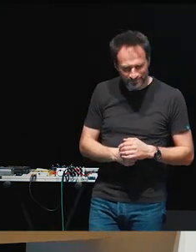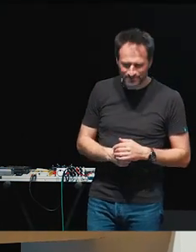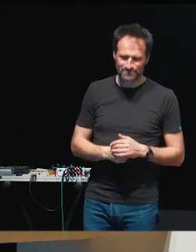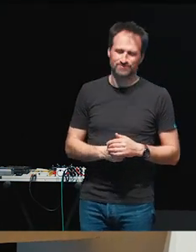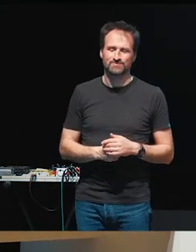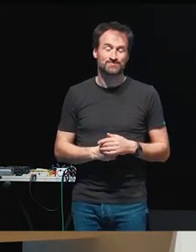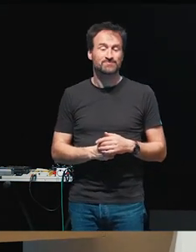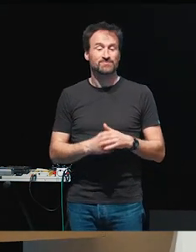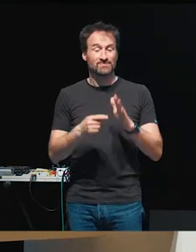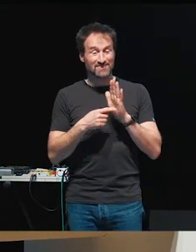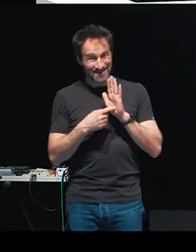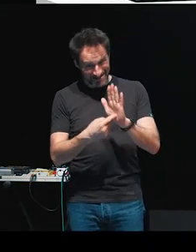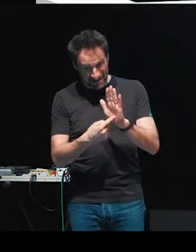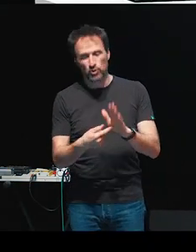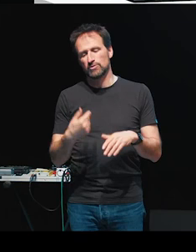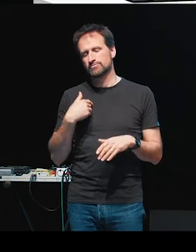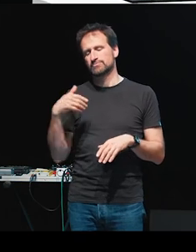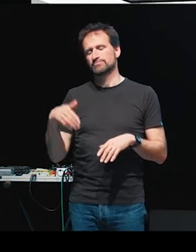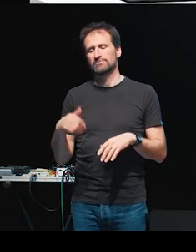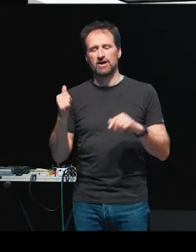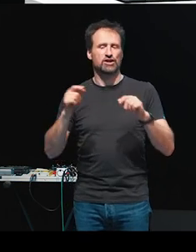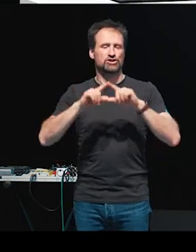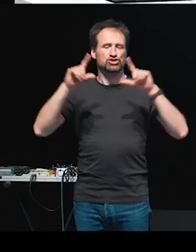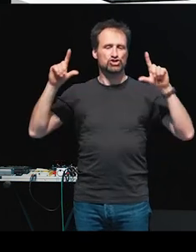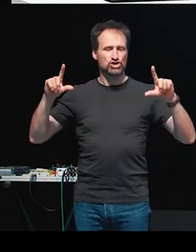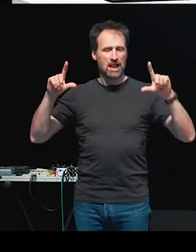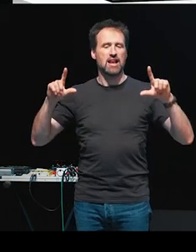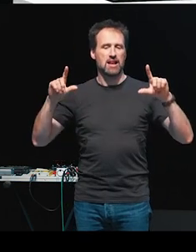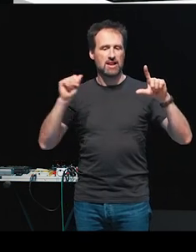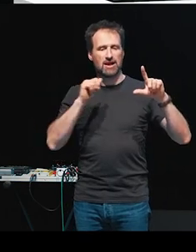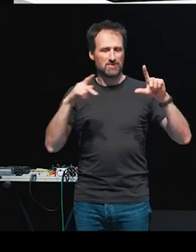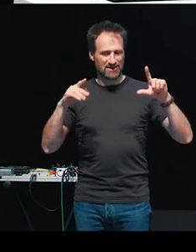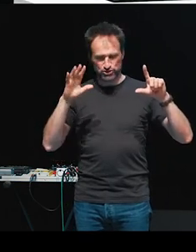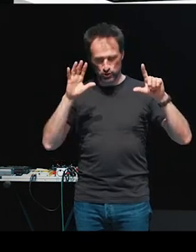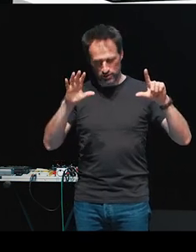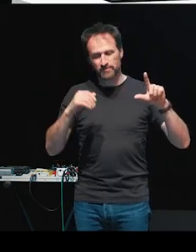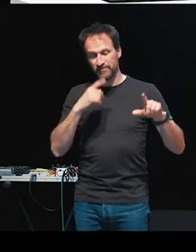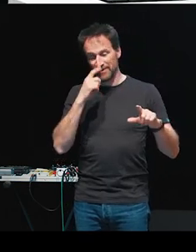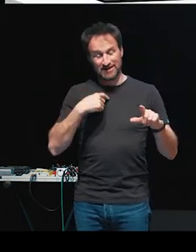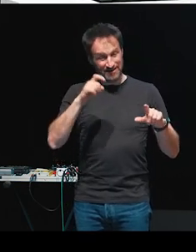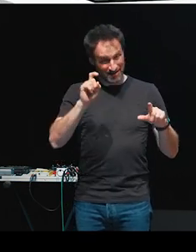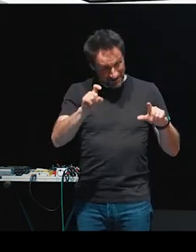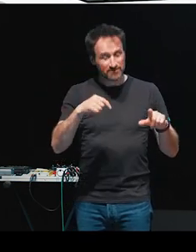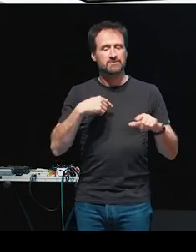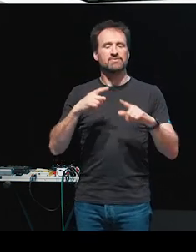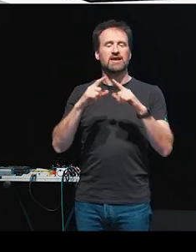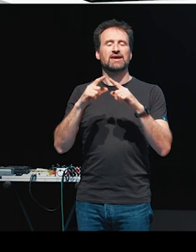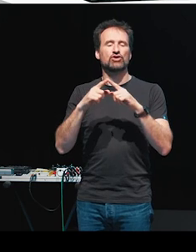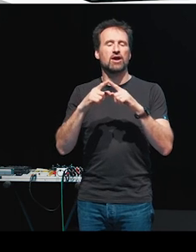In this demonstration, I have a shell application. And when I'm clicking here, I'm loading an Angular